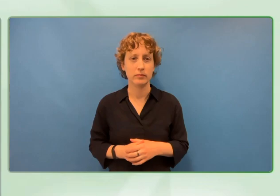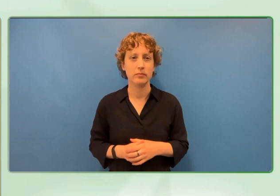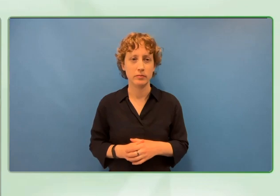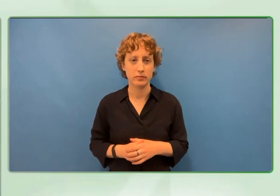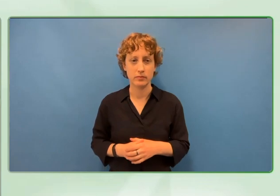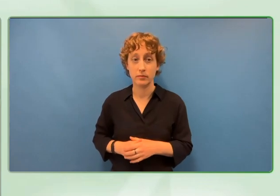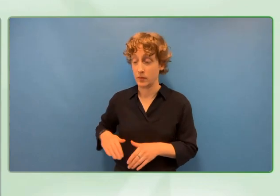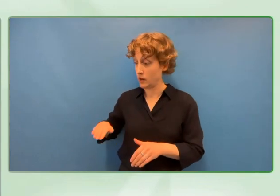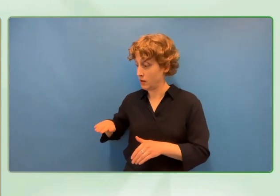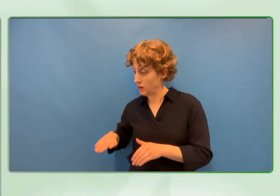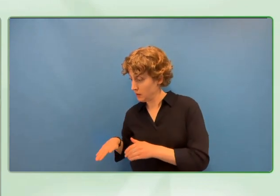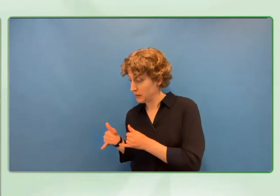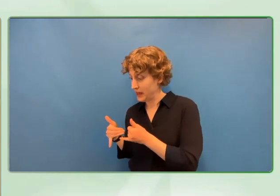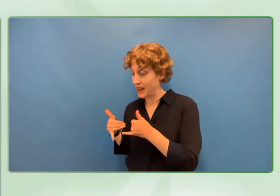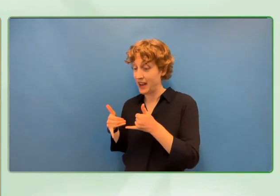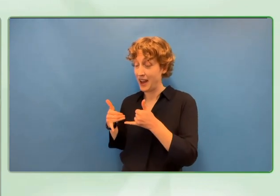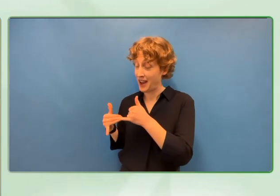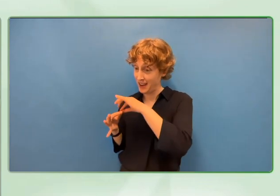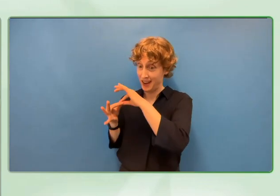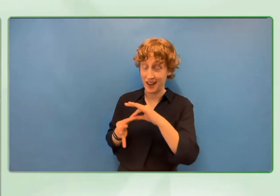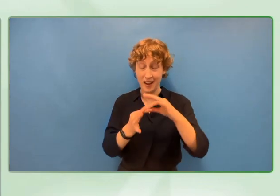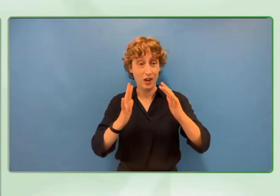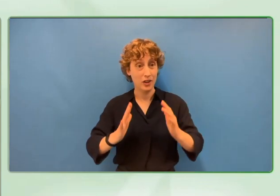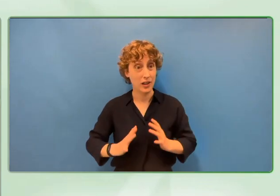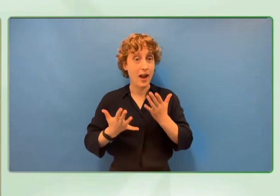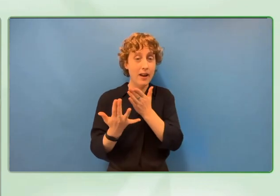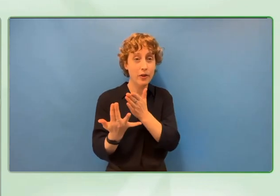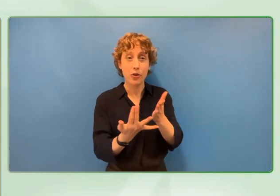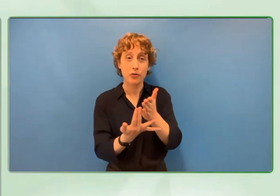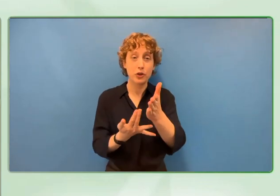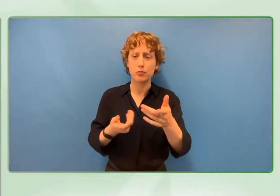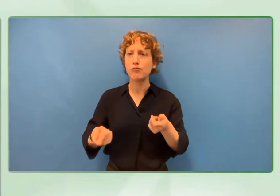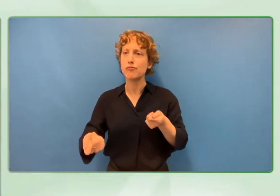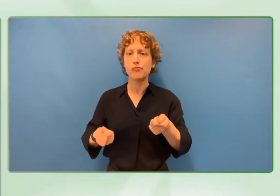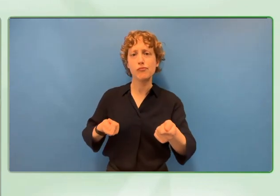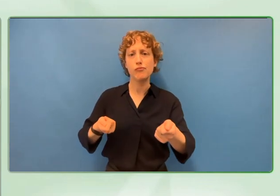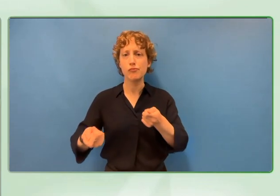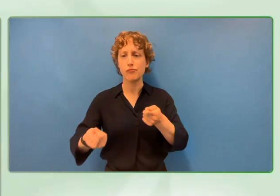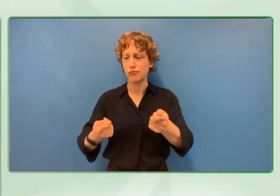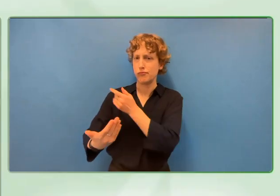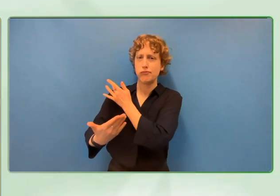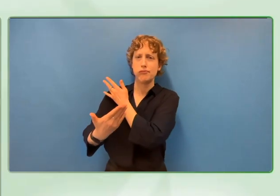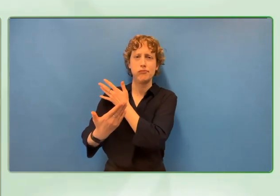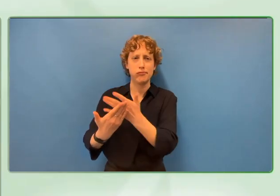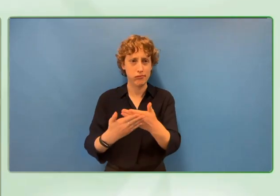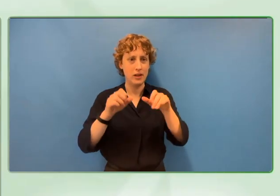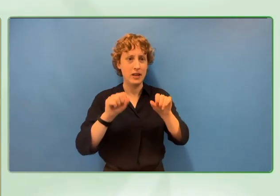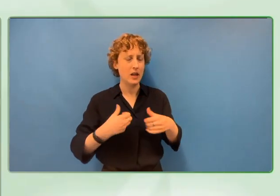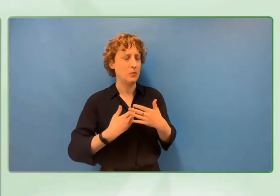say surviving? You know, like coping? Yeah, I think Coping is probably is the best word. So congratulations. Thank you. This is really good